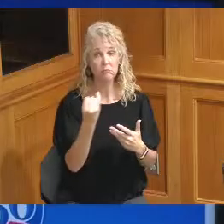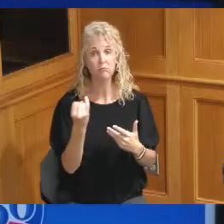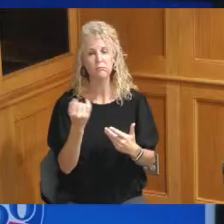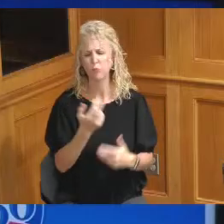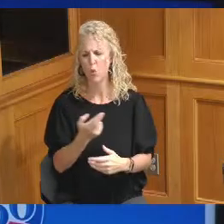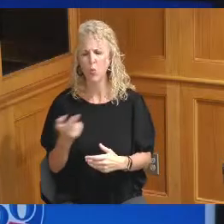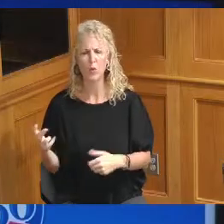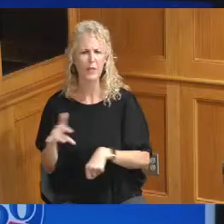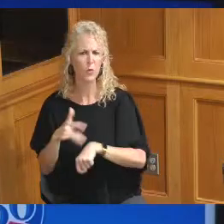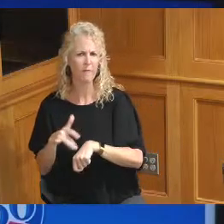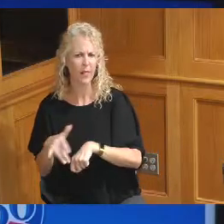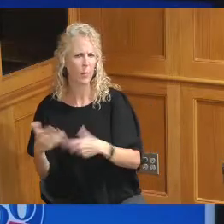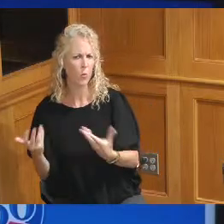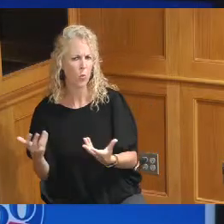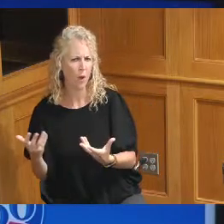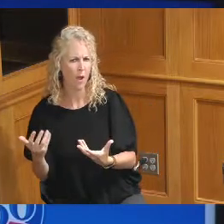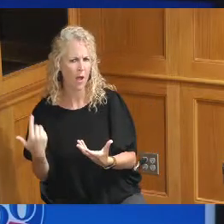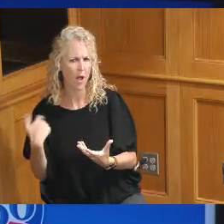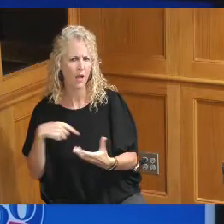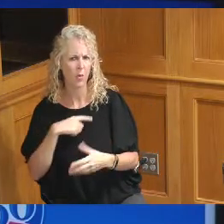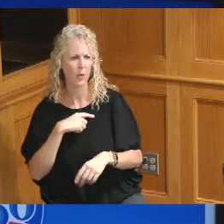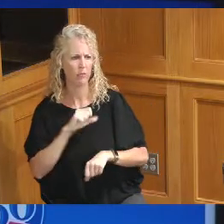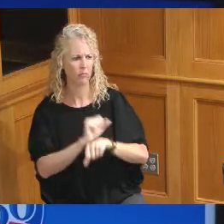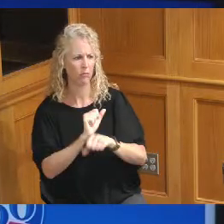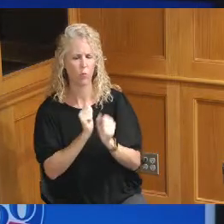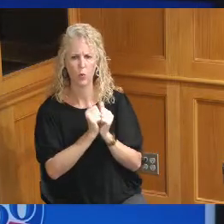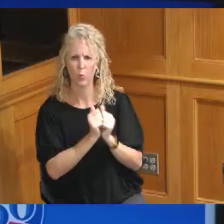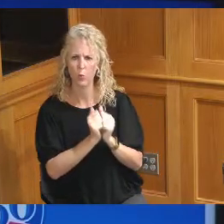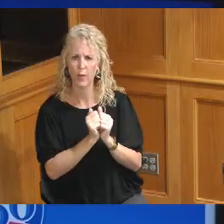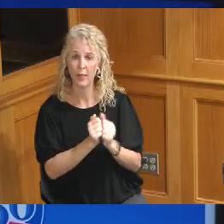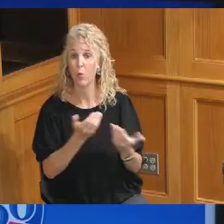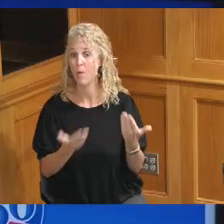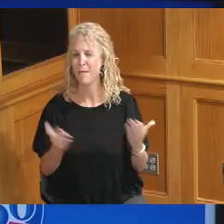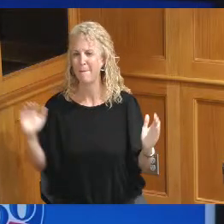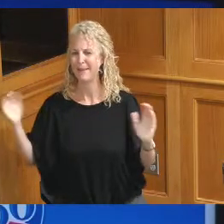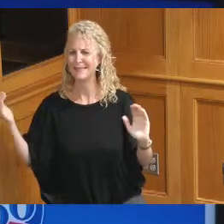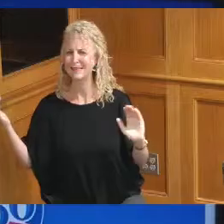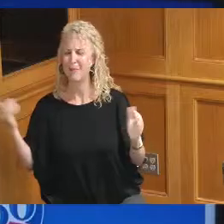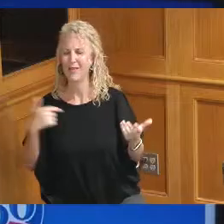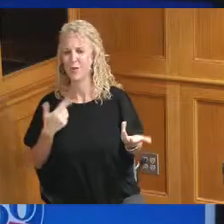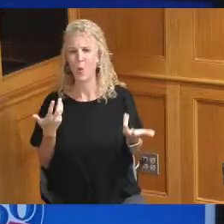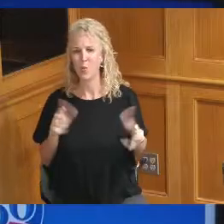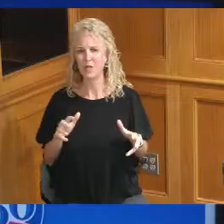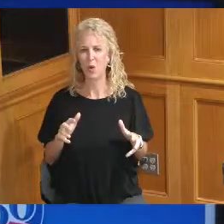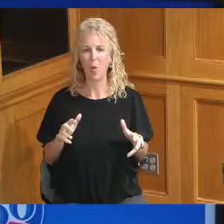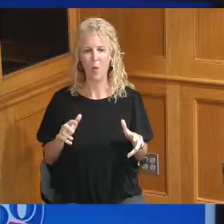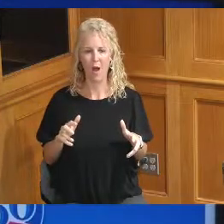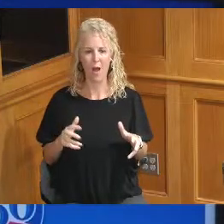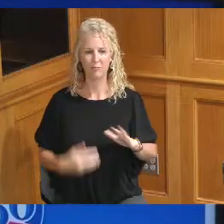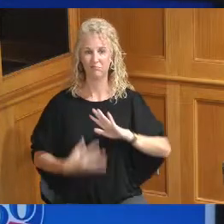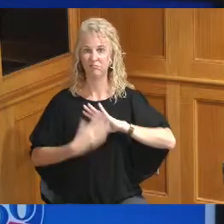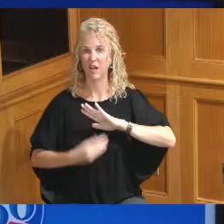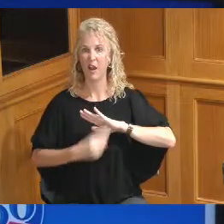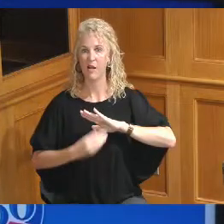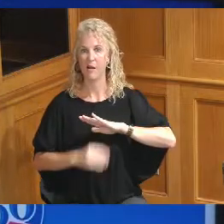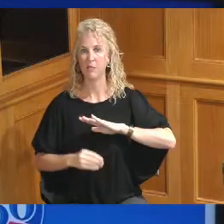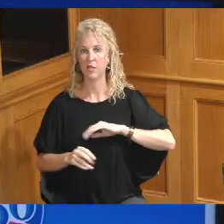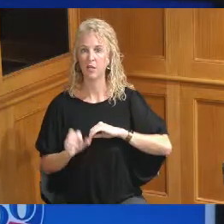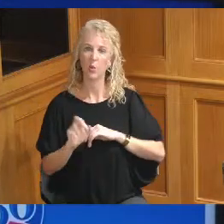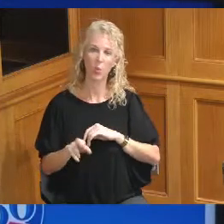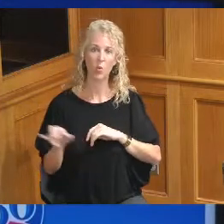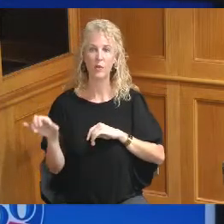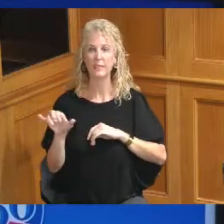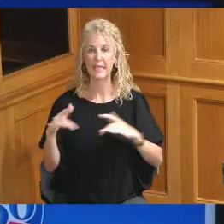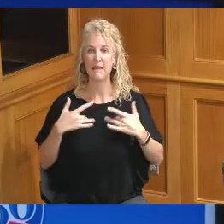resources might there be out there and who else might be working on something similar. We want to ensure that that information is getting everywhere it